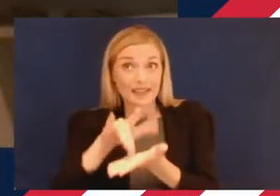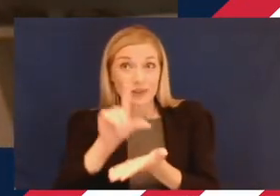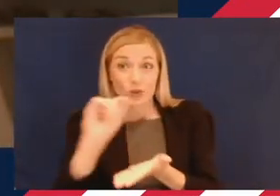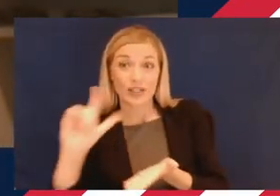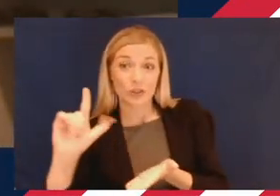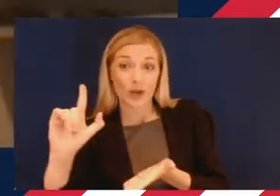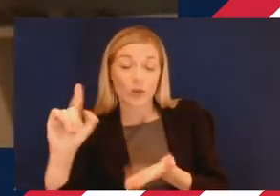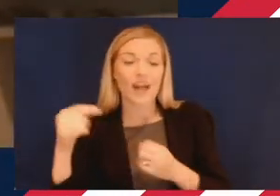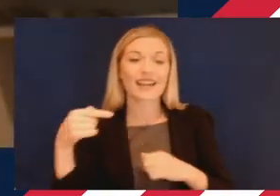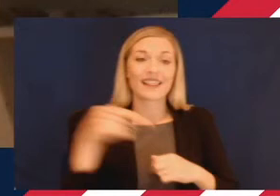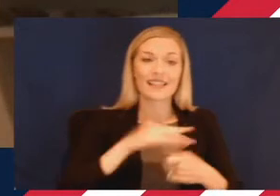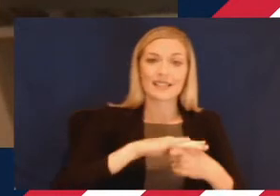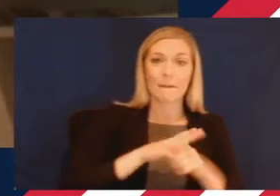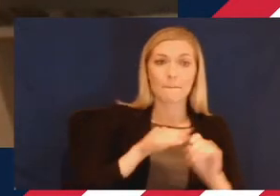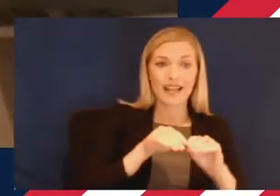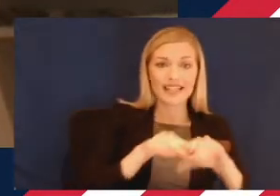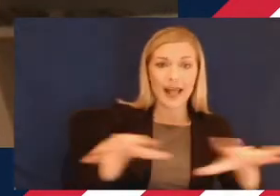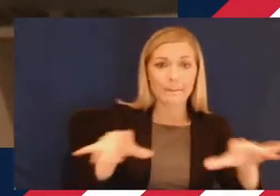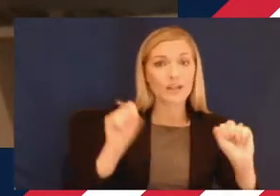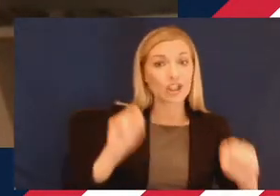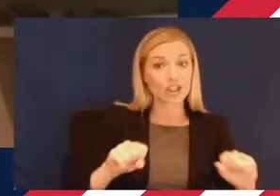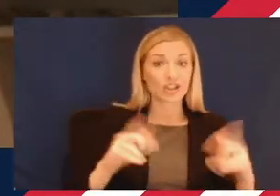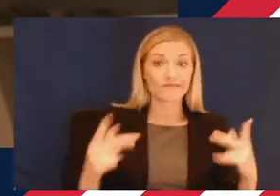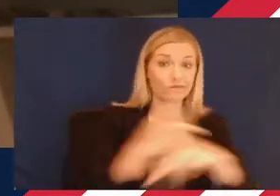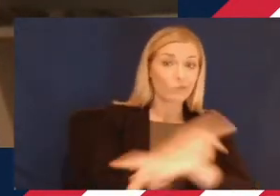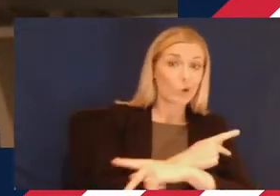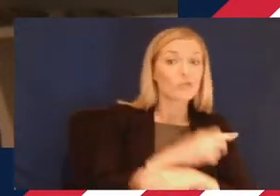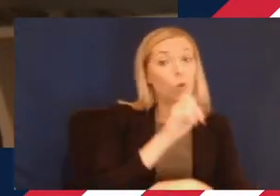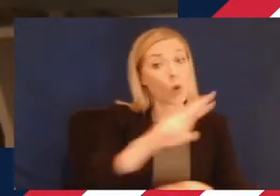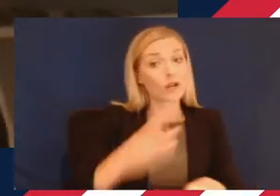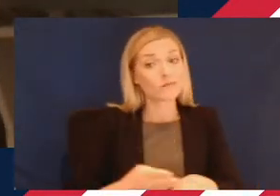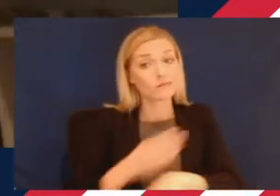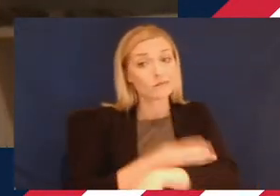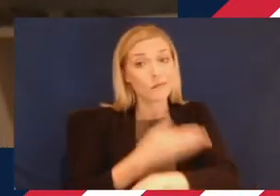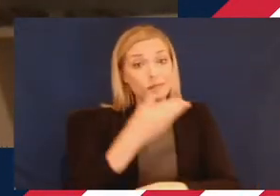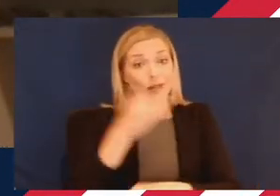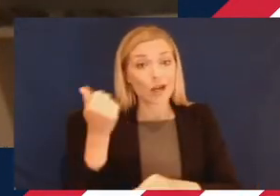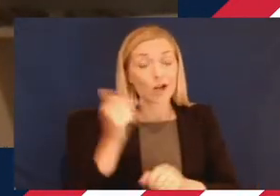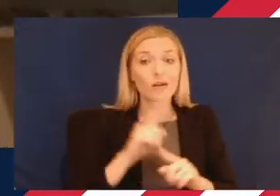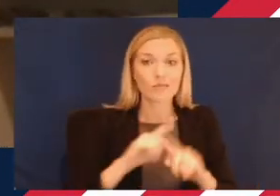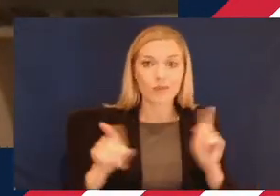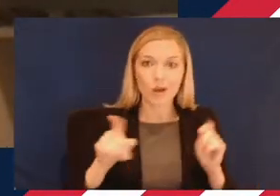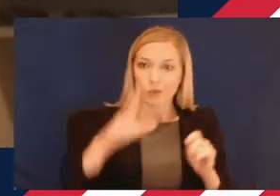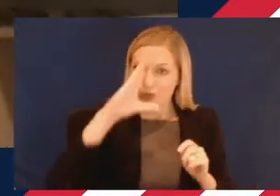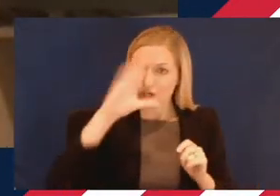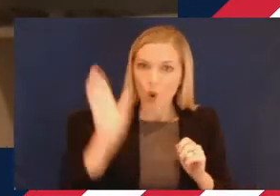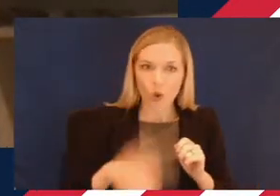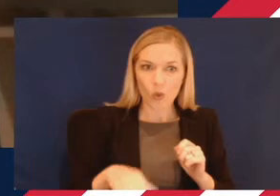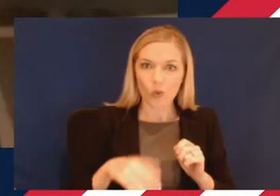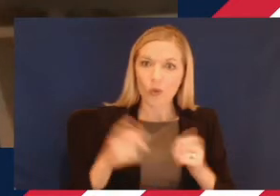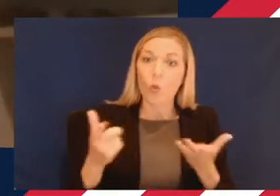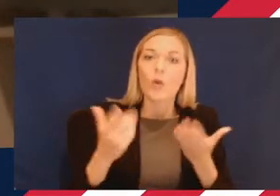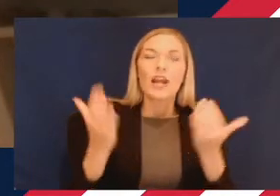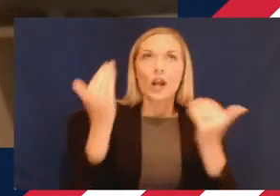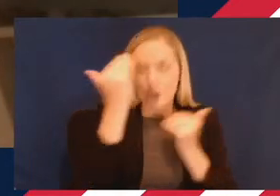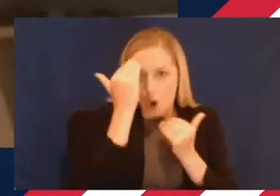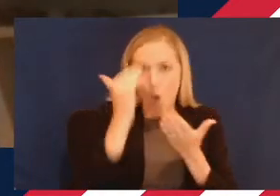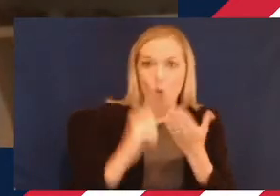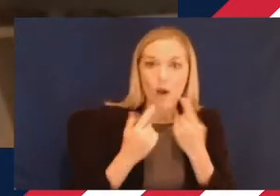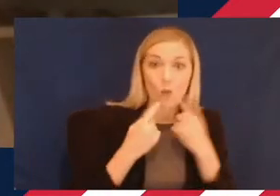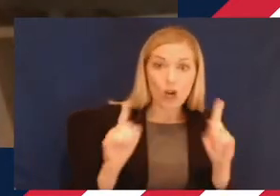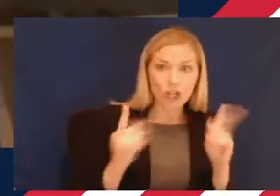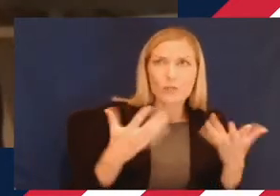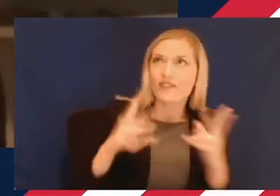get worse or it could get better. But we know it works, and we've seen it work in other countries. We've seen it work